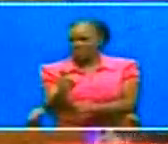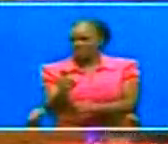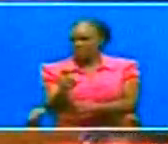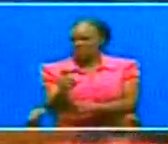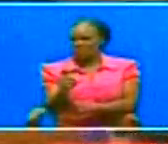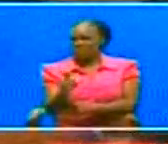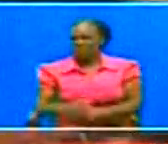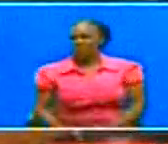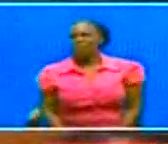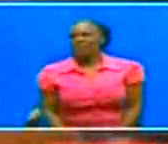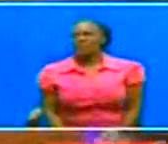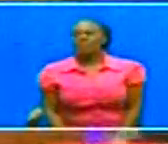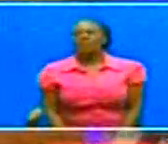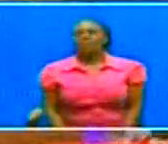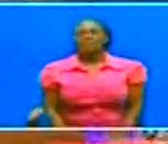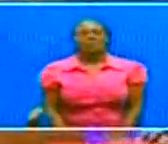know.